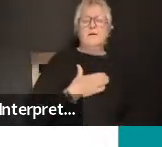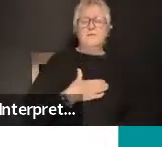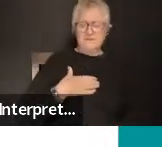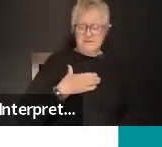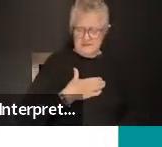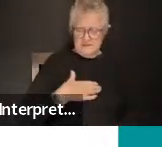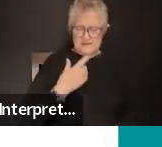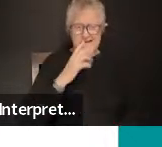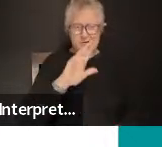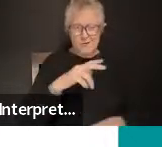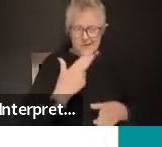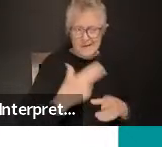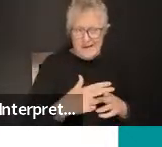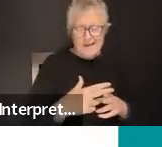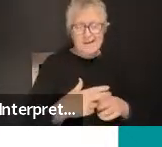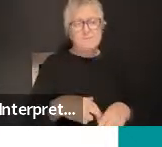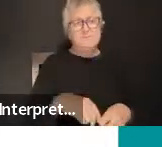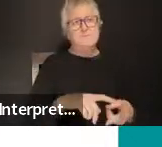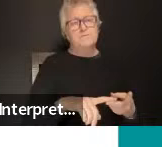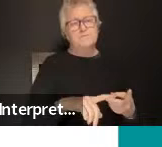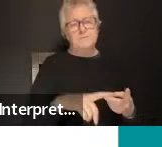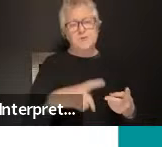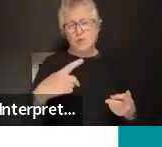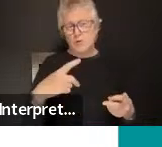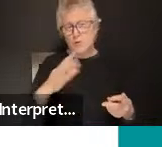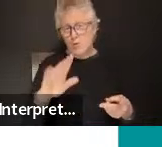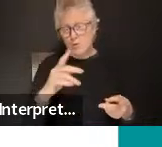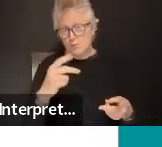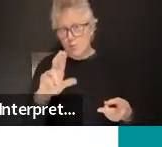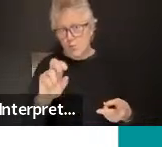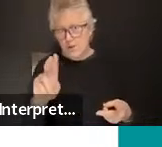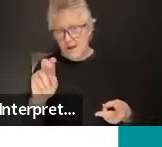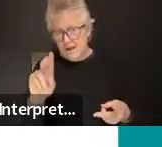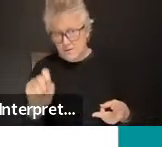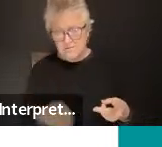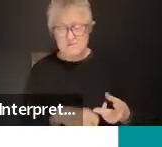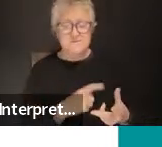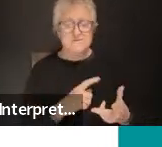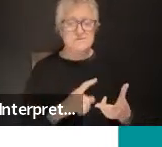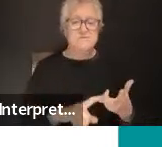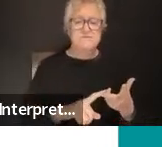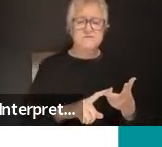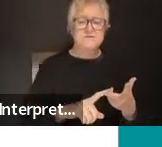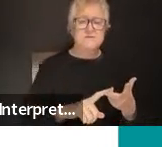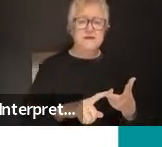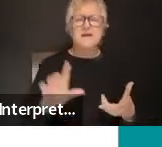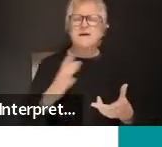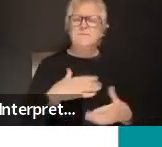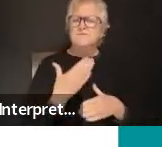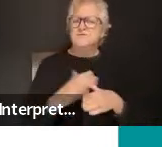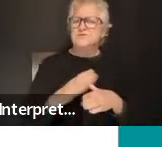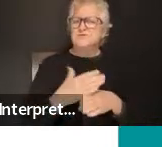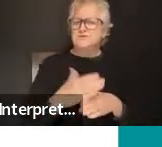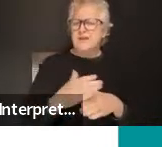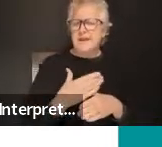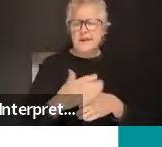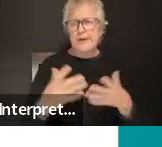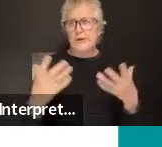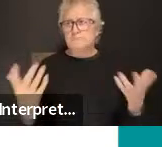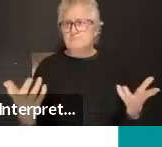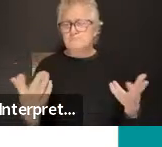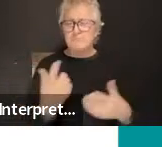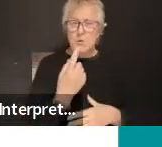off with something positive. Share one sustainable or eco-friendly habit or